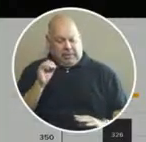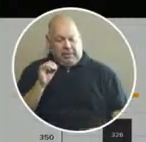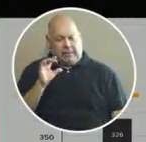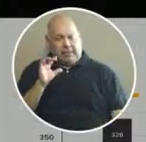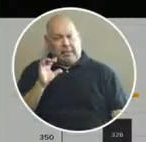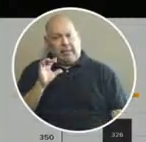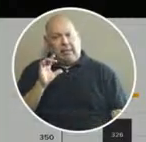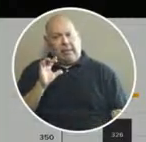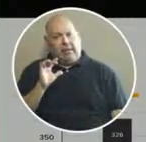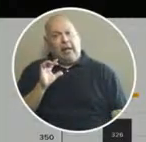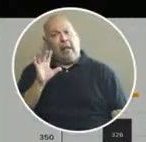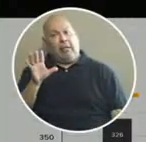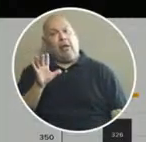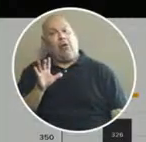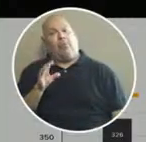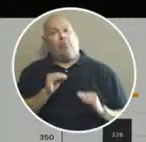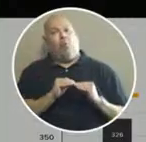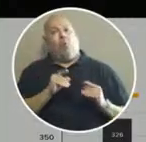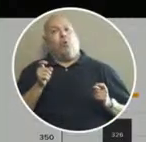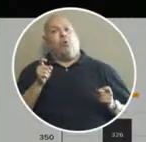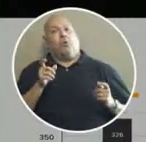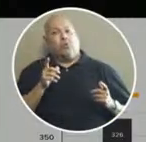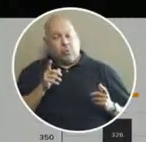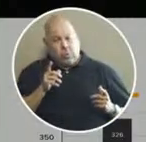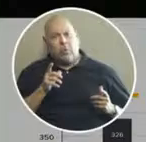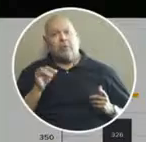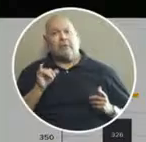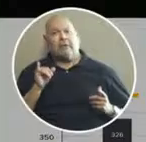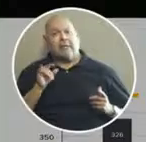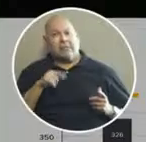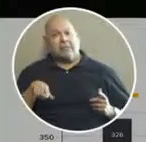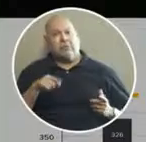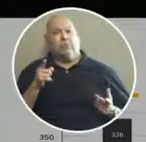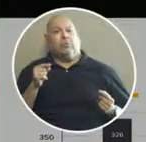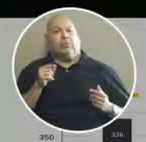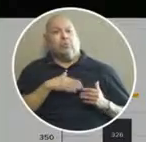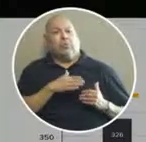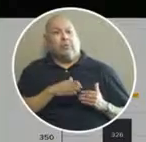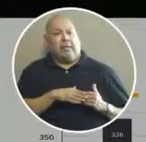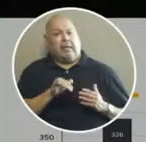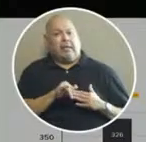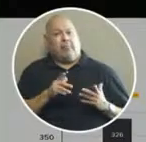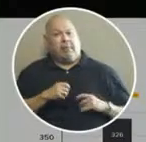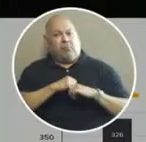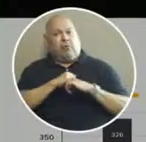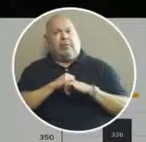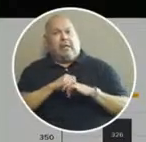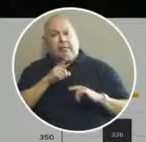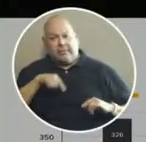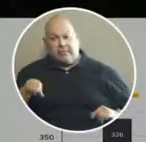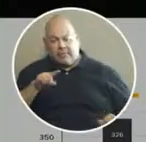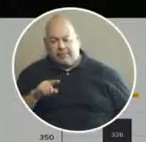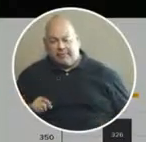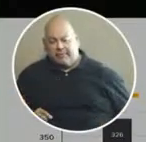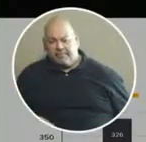and have more strict controls, infection control protocols, so this way they will be protecting the